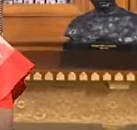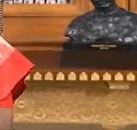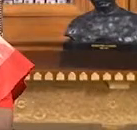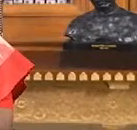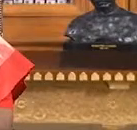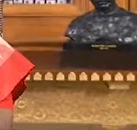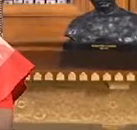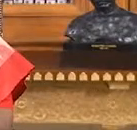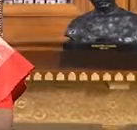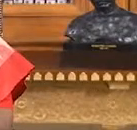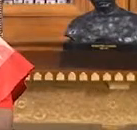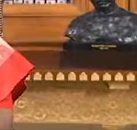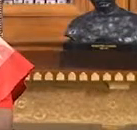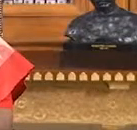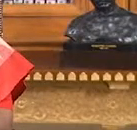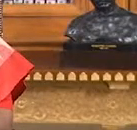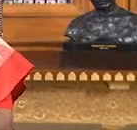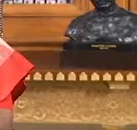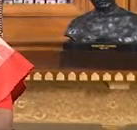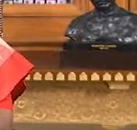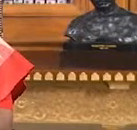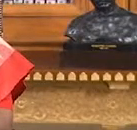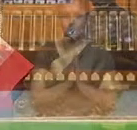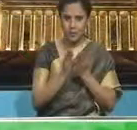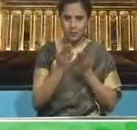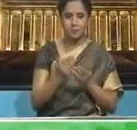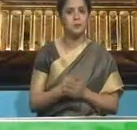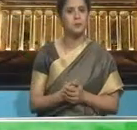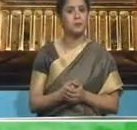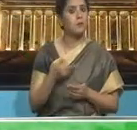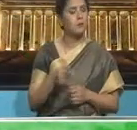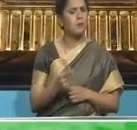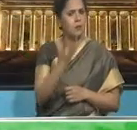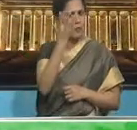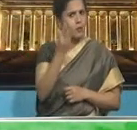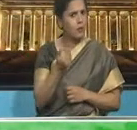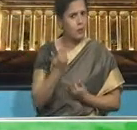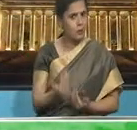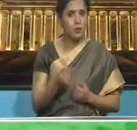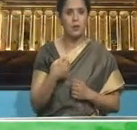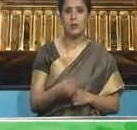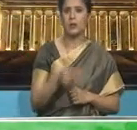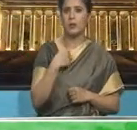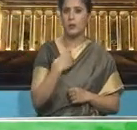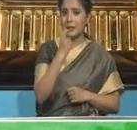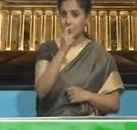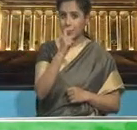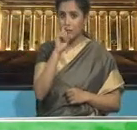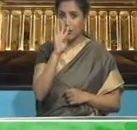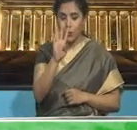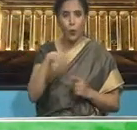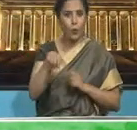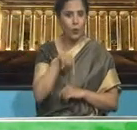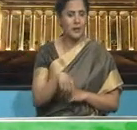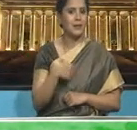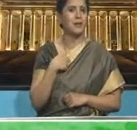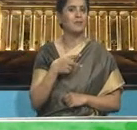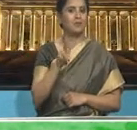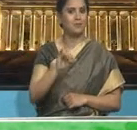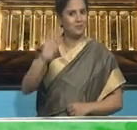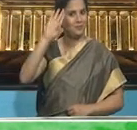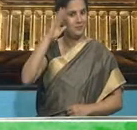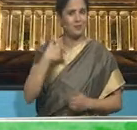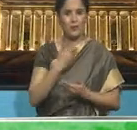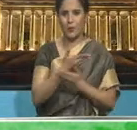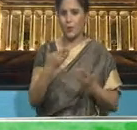Dear fellow citizens, Namaskar. On the eve of the 74th Republic Day, I extend